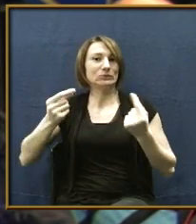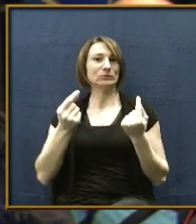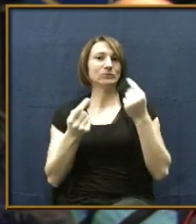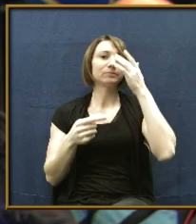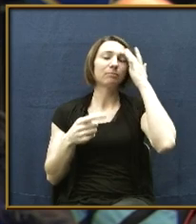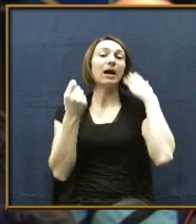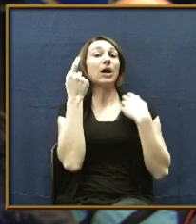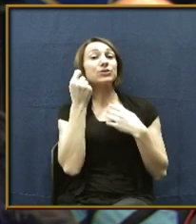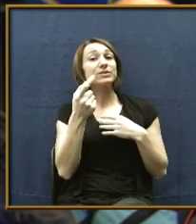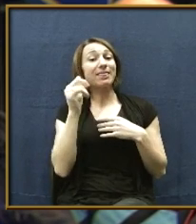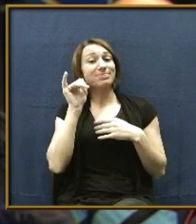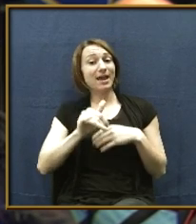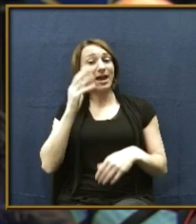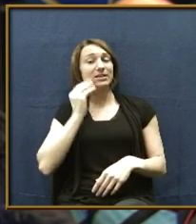platform to really get some things done for the college.